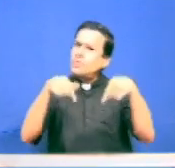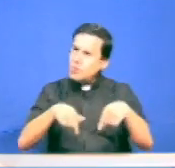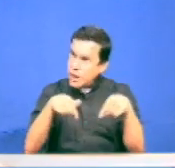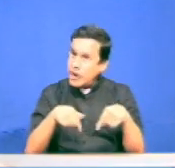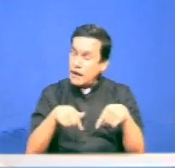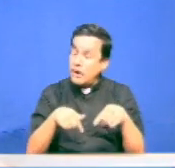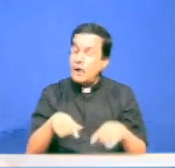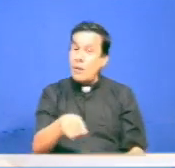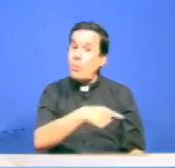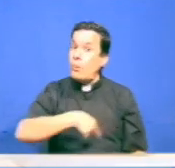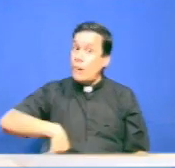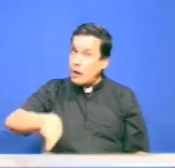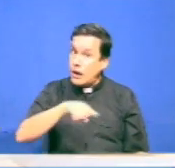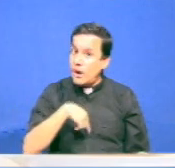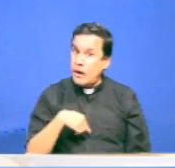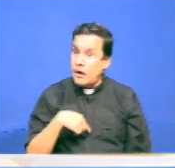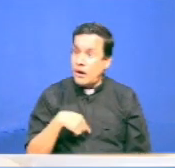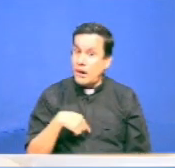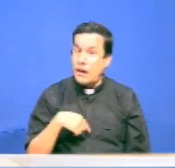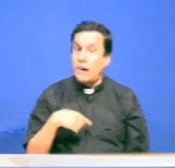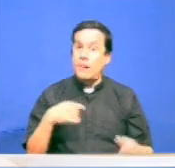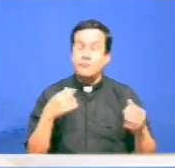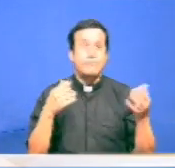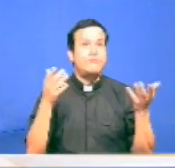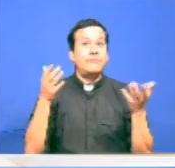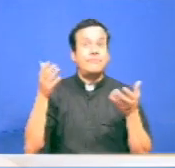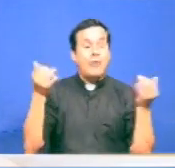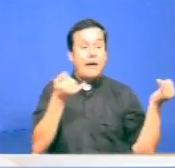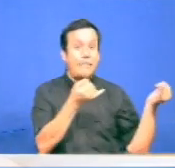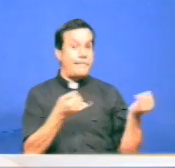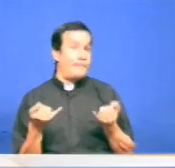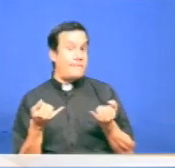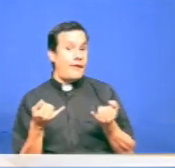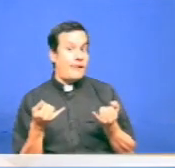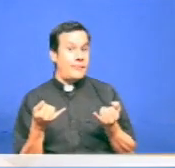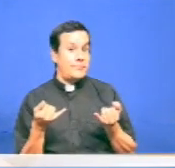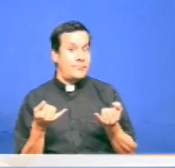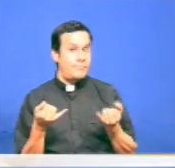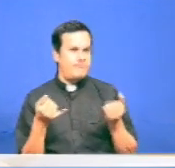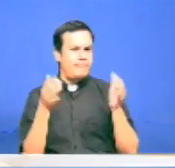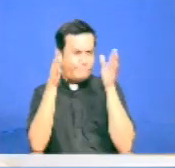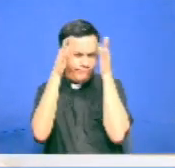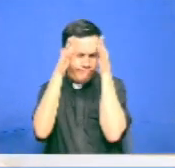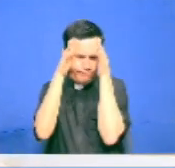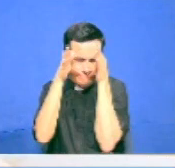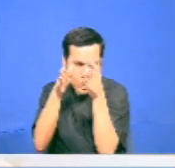we are invited to think very seriously